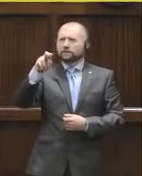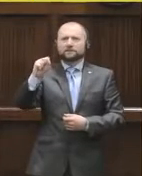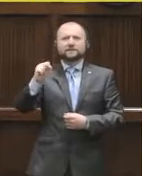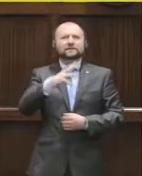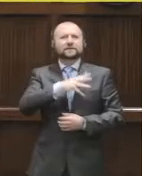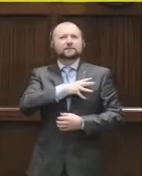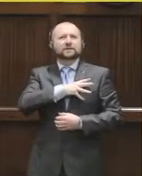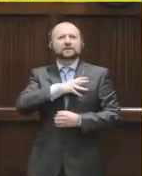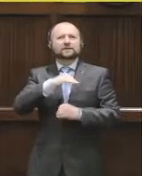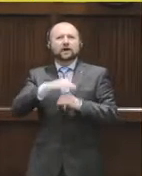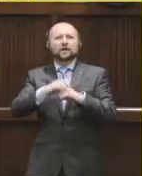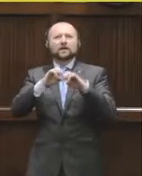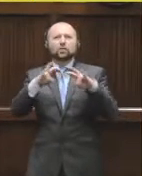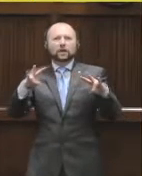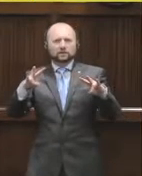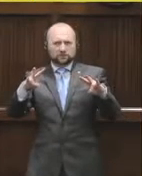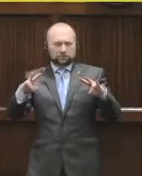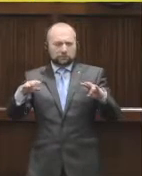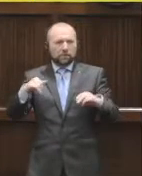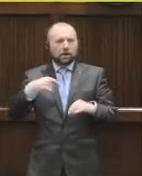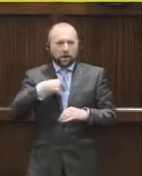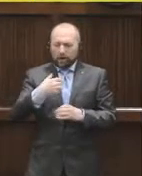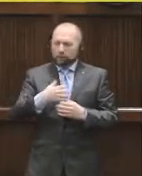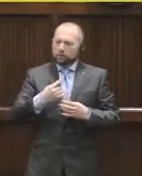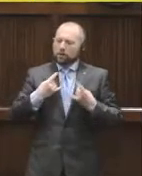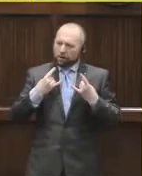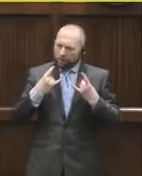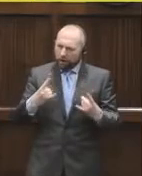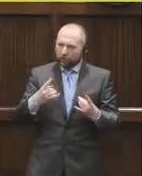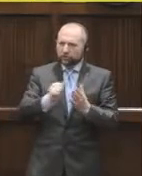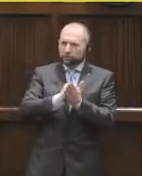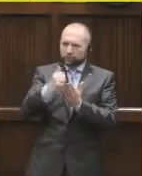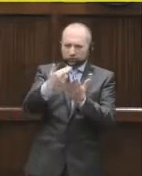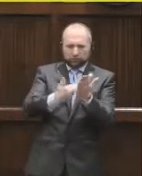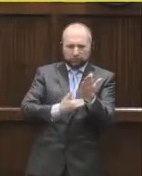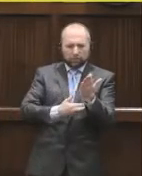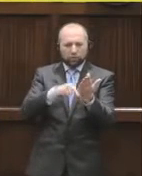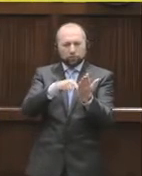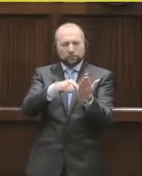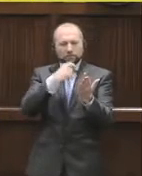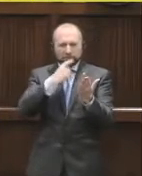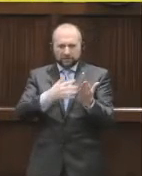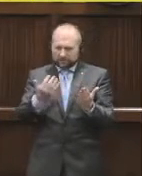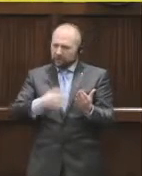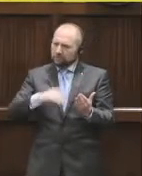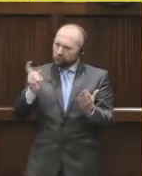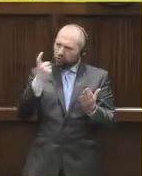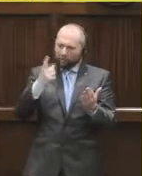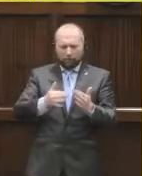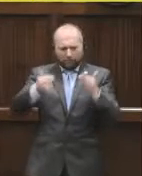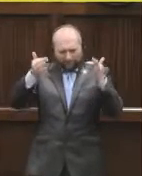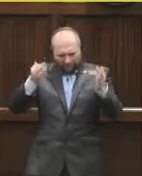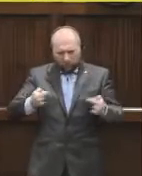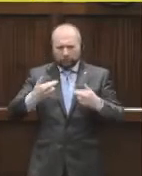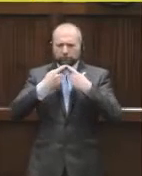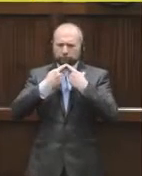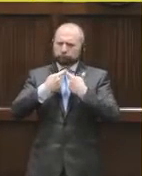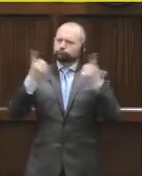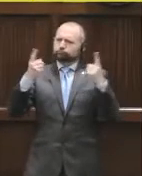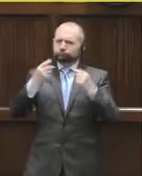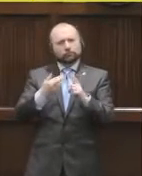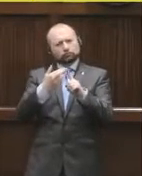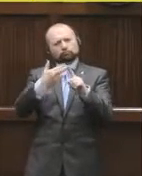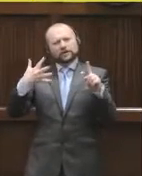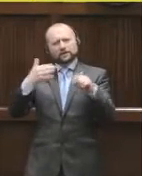a report fully endorsing the need for the formal recognition of ISL. During the course